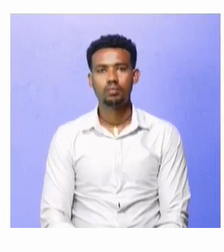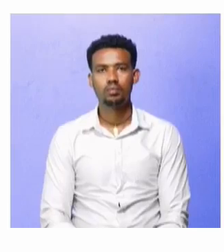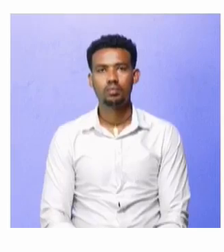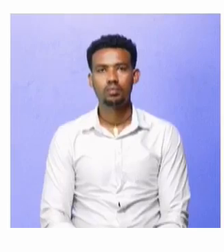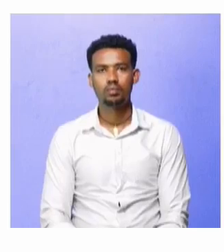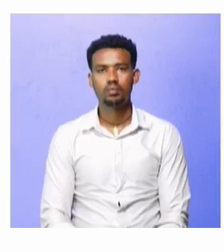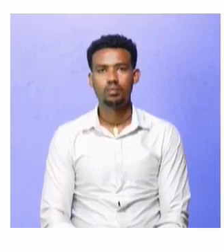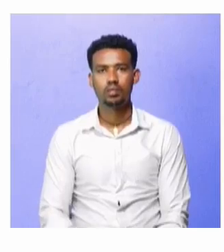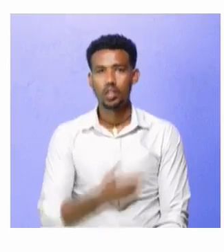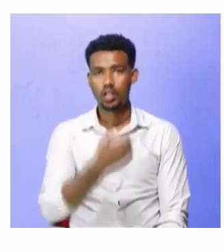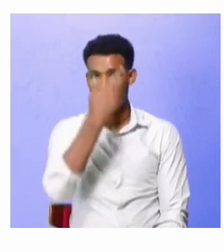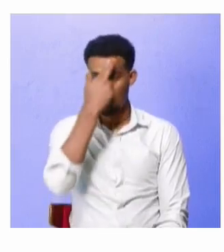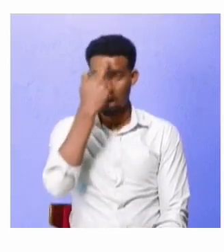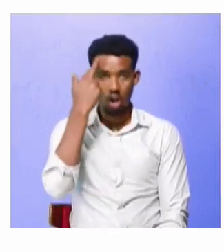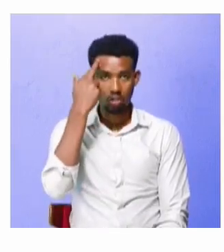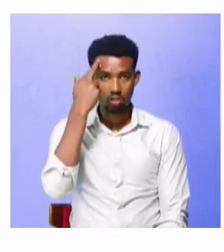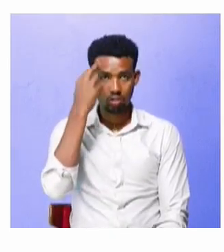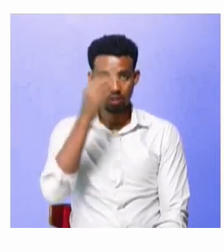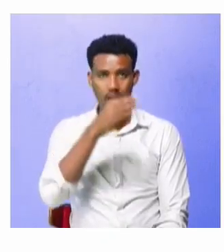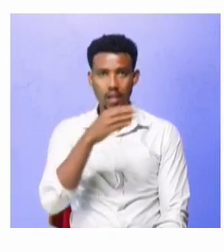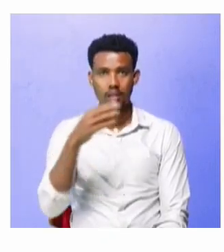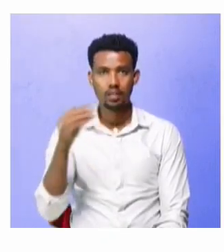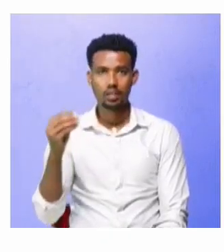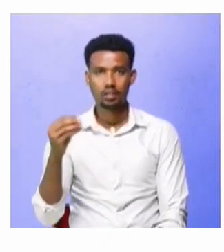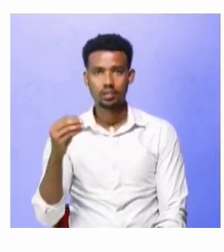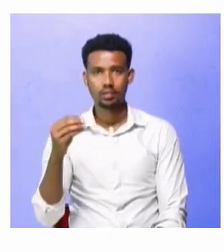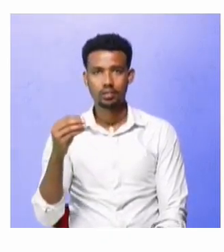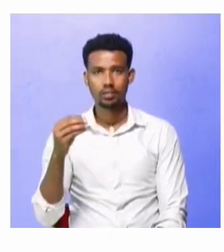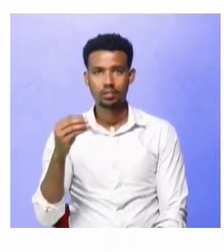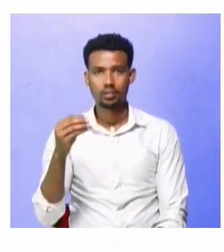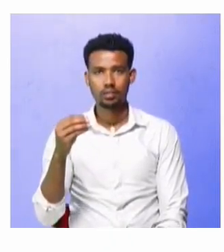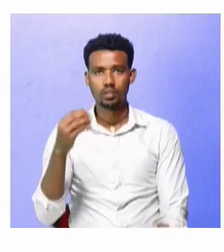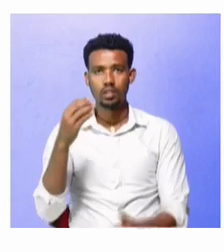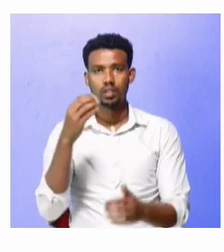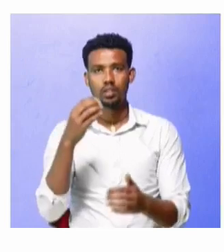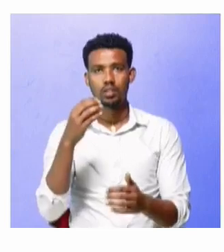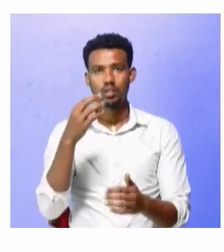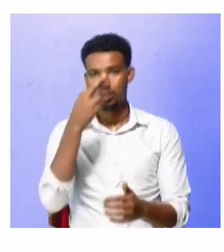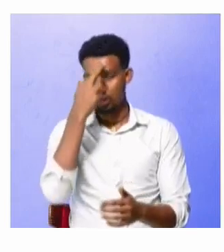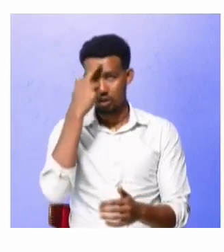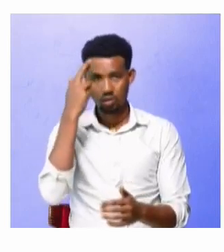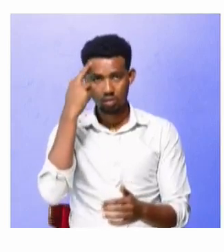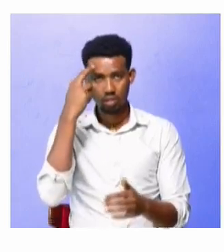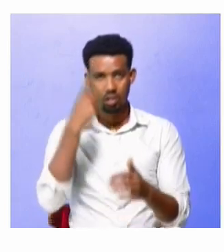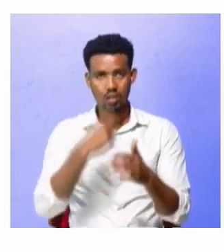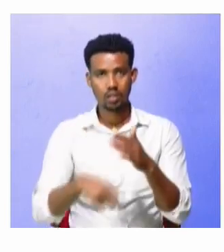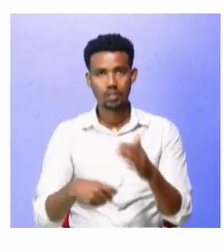cause and reason.